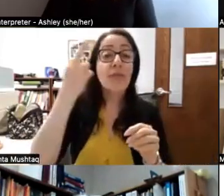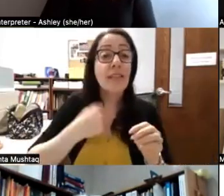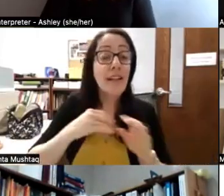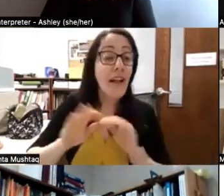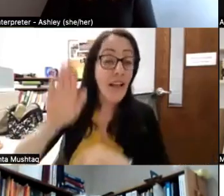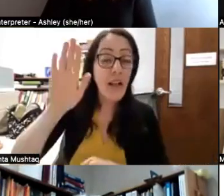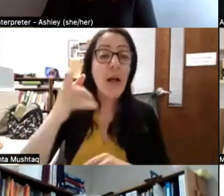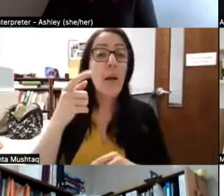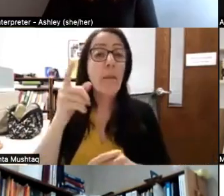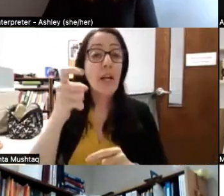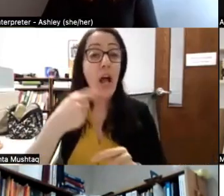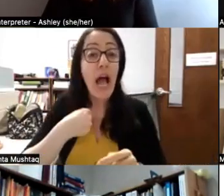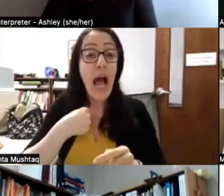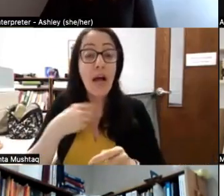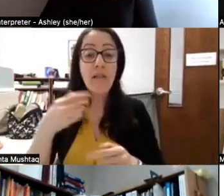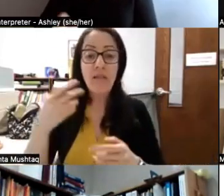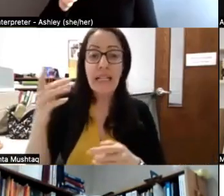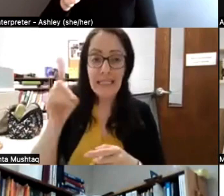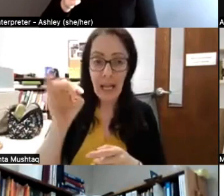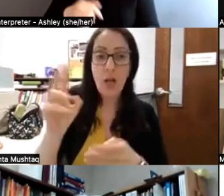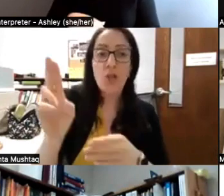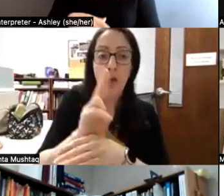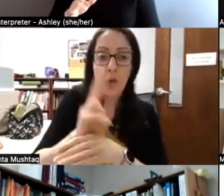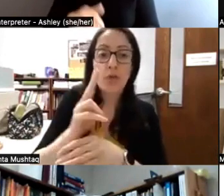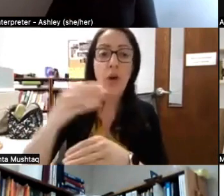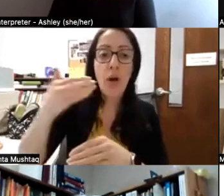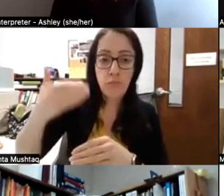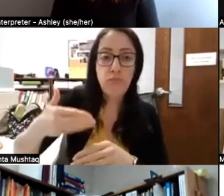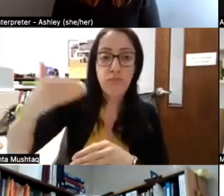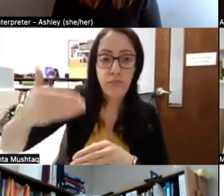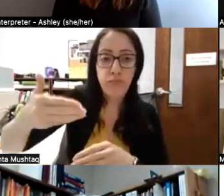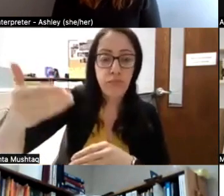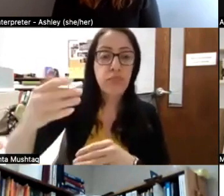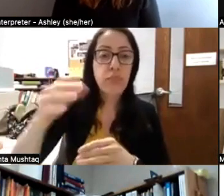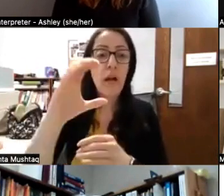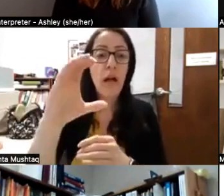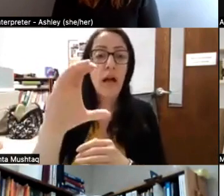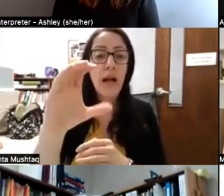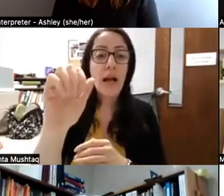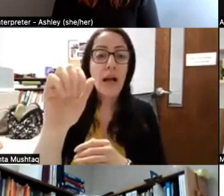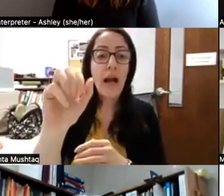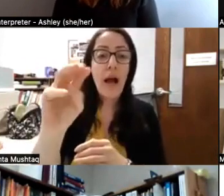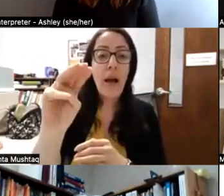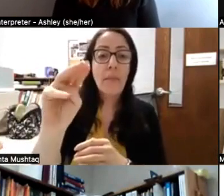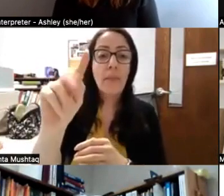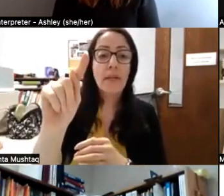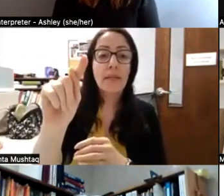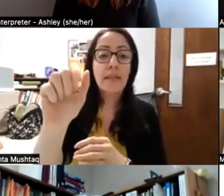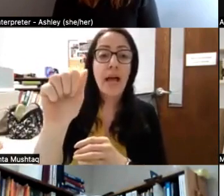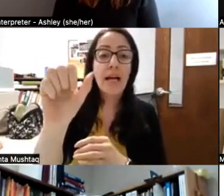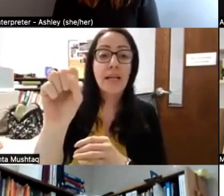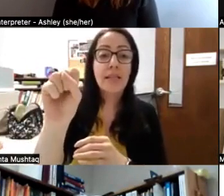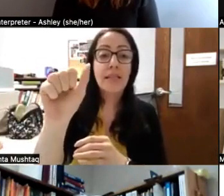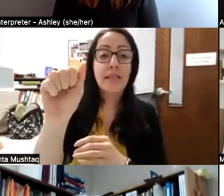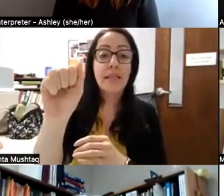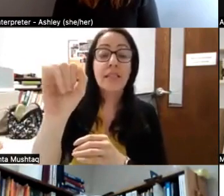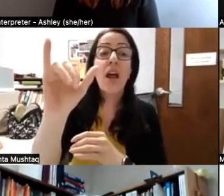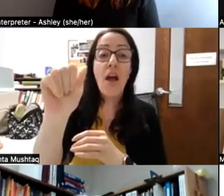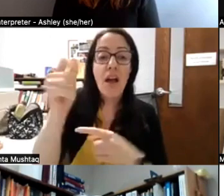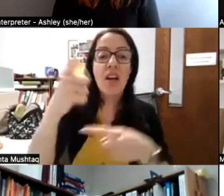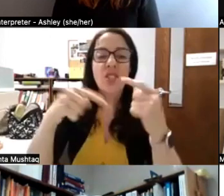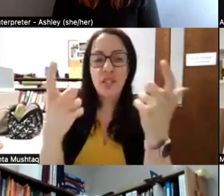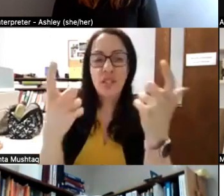So where'd she go? Behishta? Yeah, Bahishta's saying, yeah. So the reason I was asking, or why I had my hand